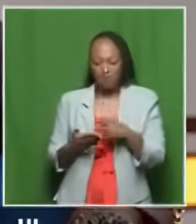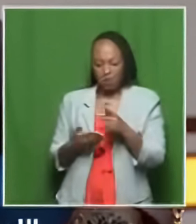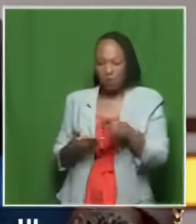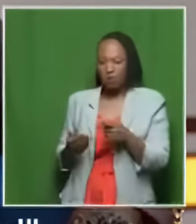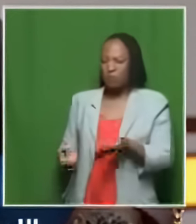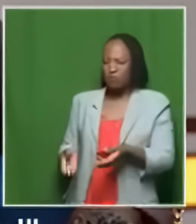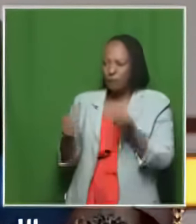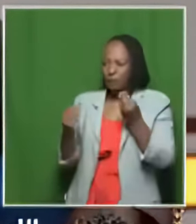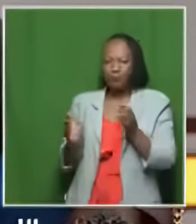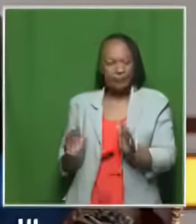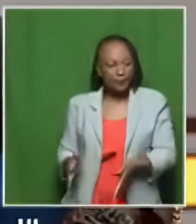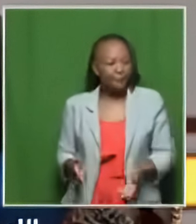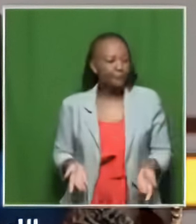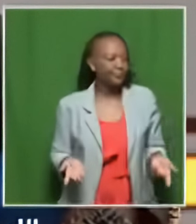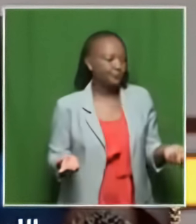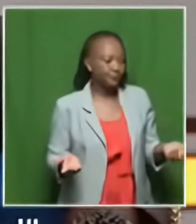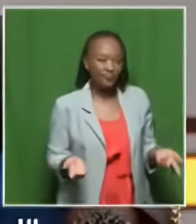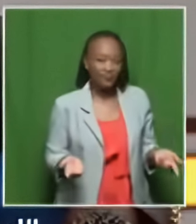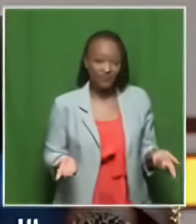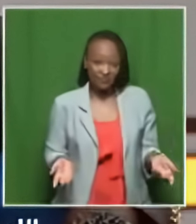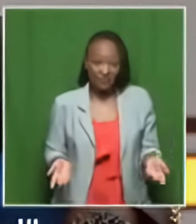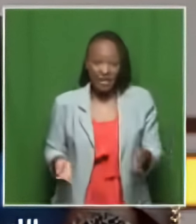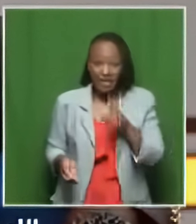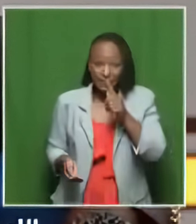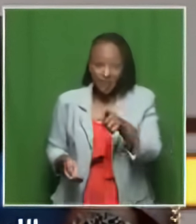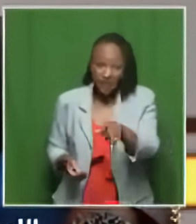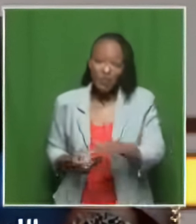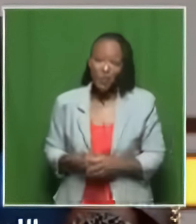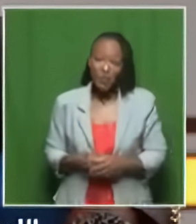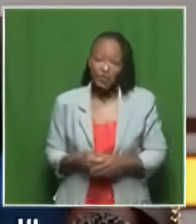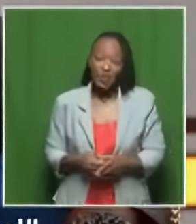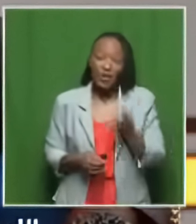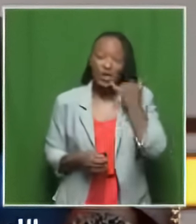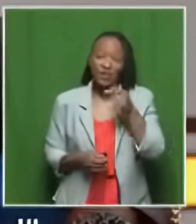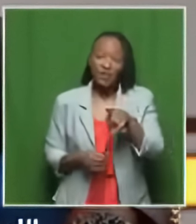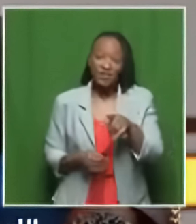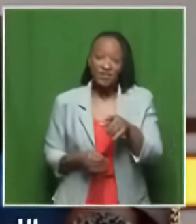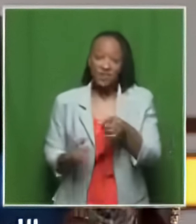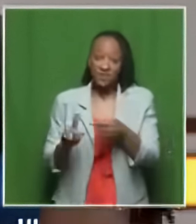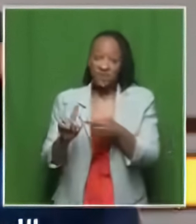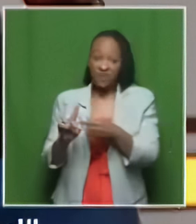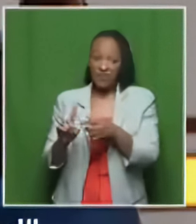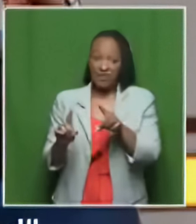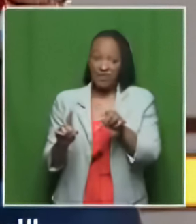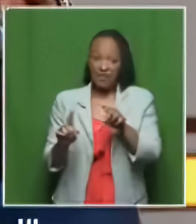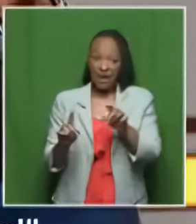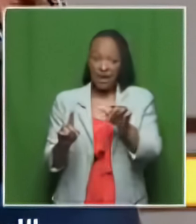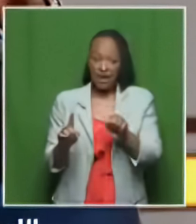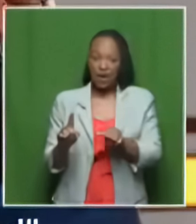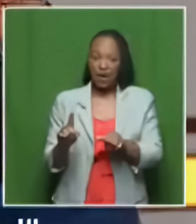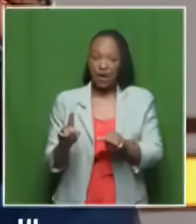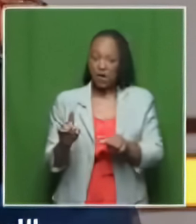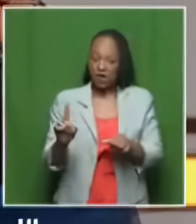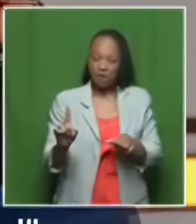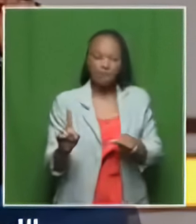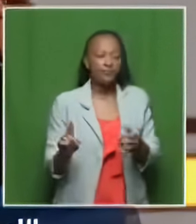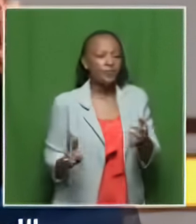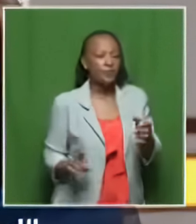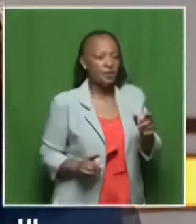get. I'm telling you, if you put Dada Morero here and put Nasipi